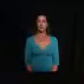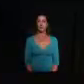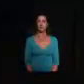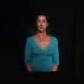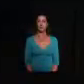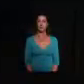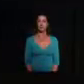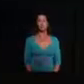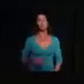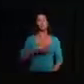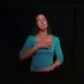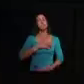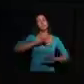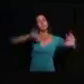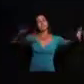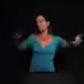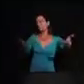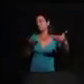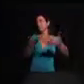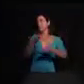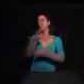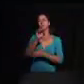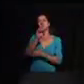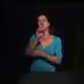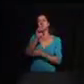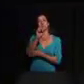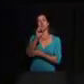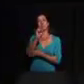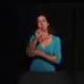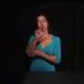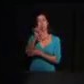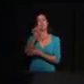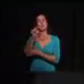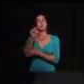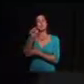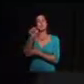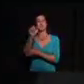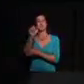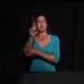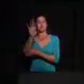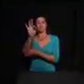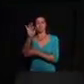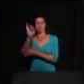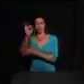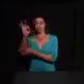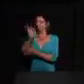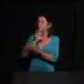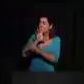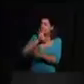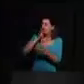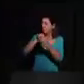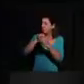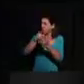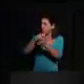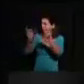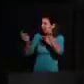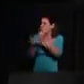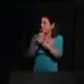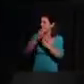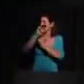Please welcome Doug Tardiff. Doug, now you are just such an incredible part of Make a Change Canada. Tell us about your work with